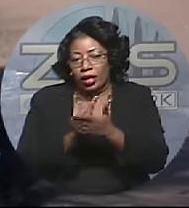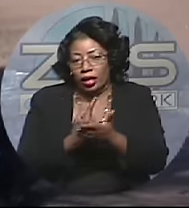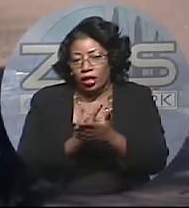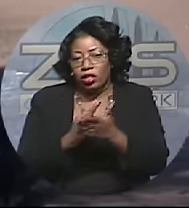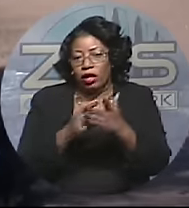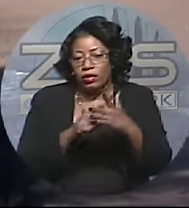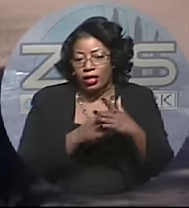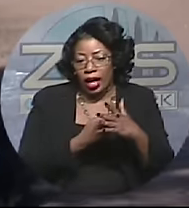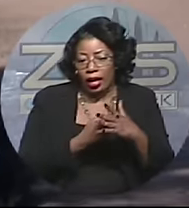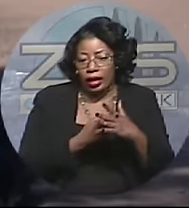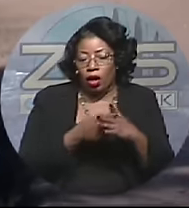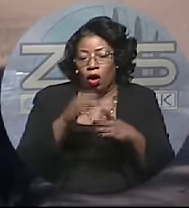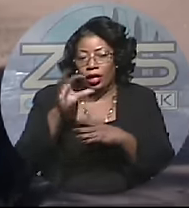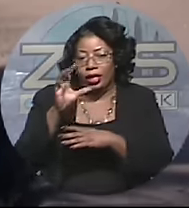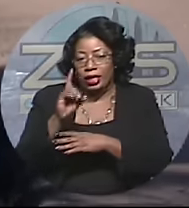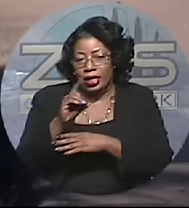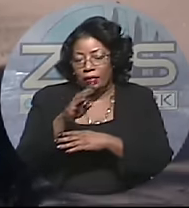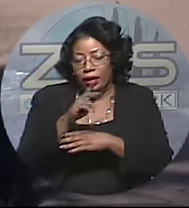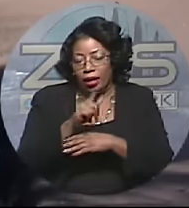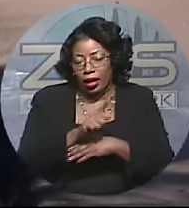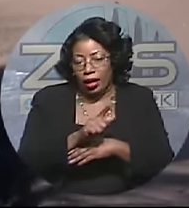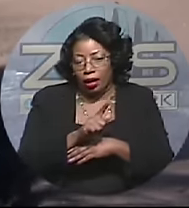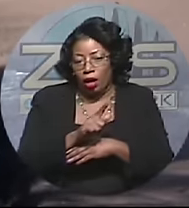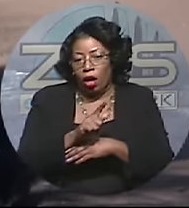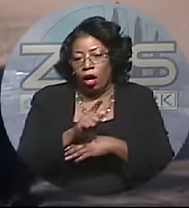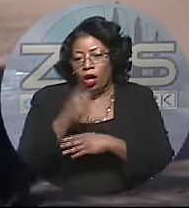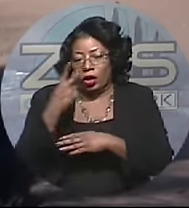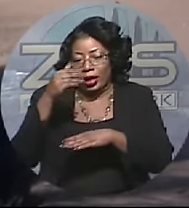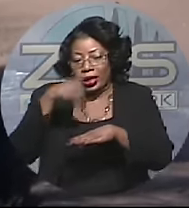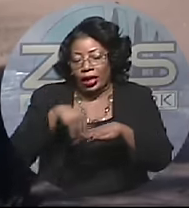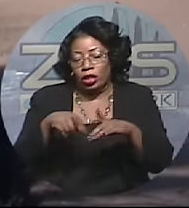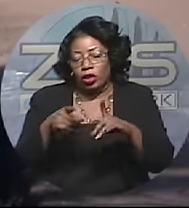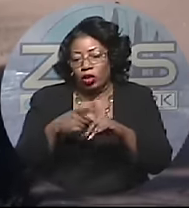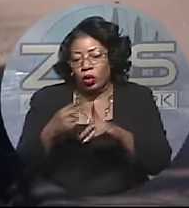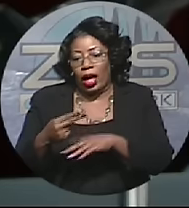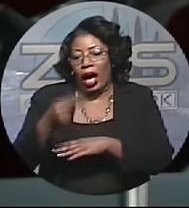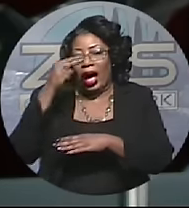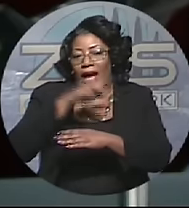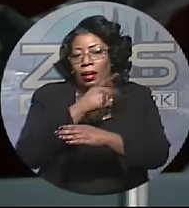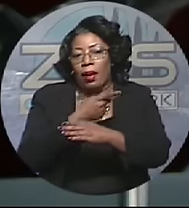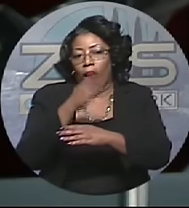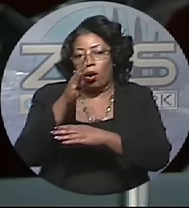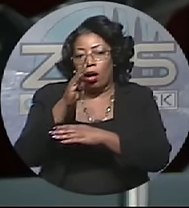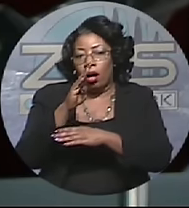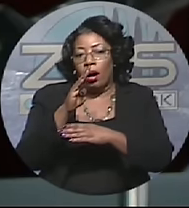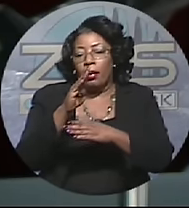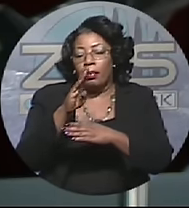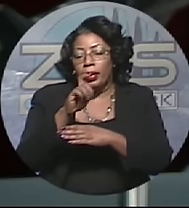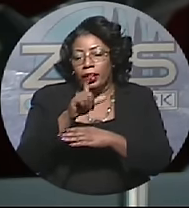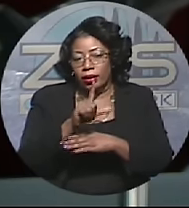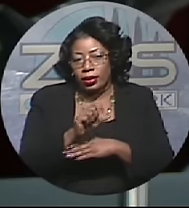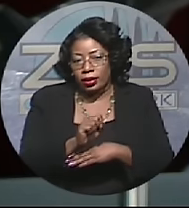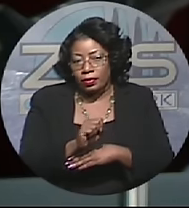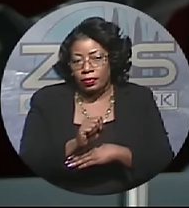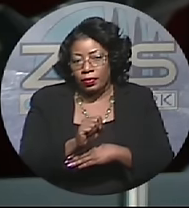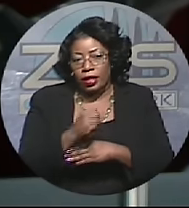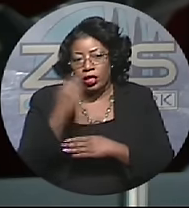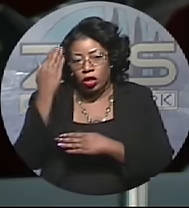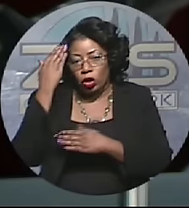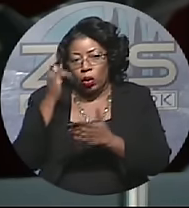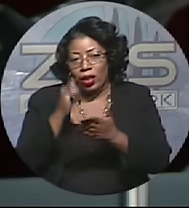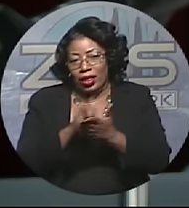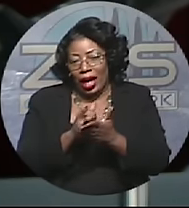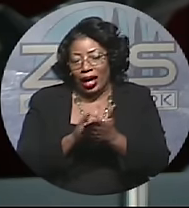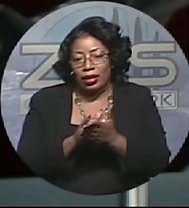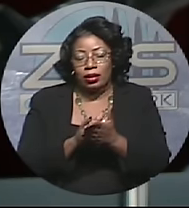begun on BPL looking into the high power bills of more than 3,000 residents. We know that that there's a